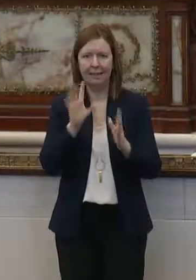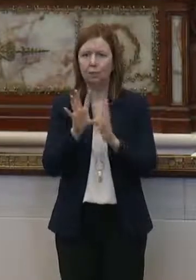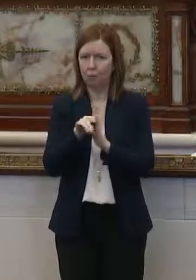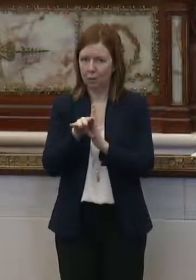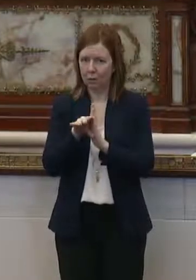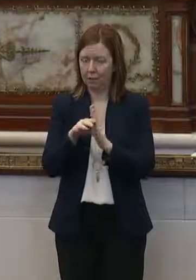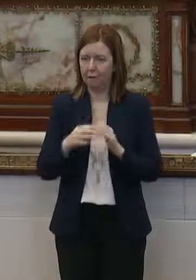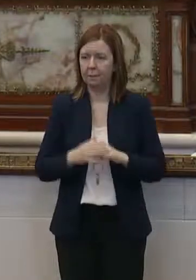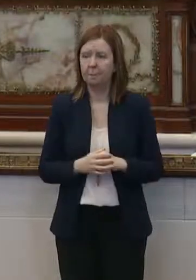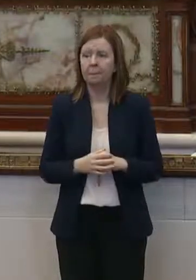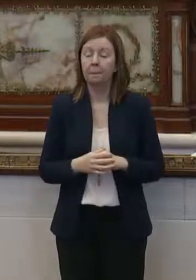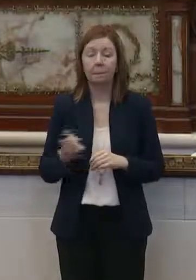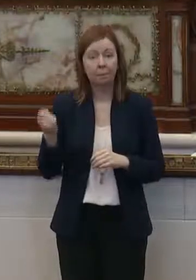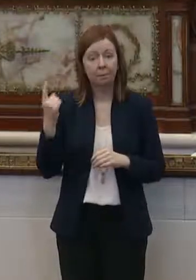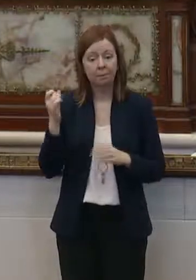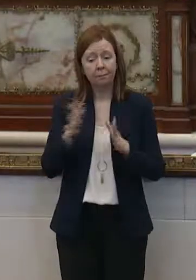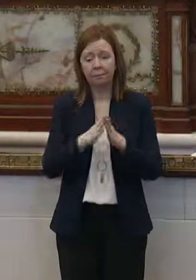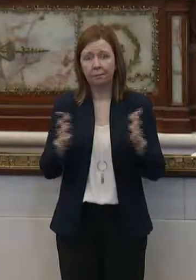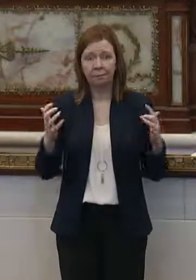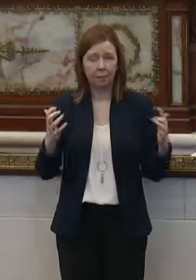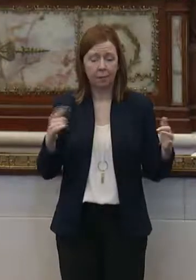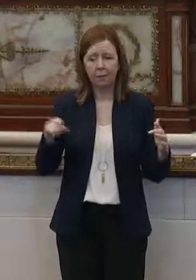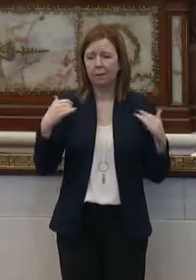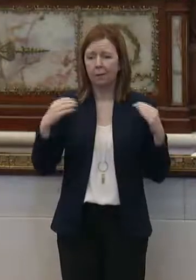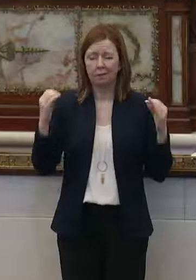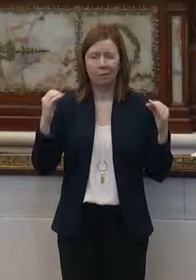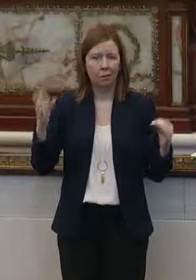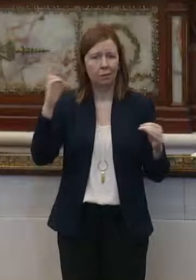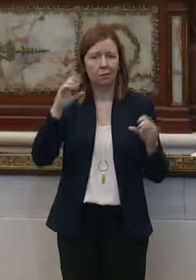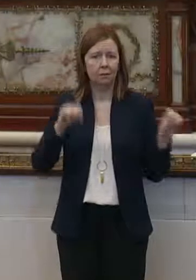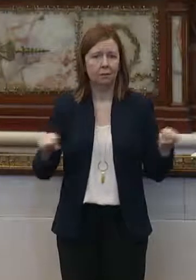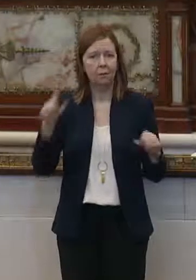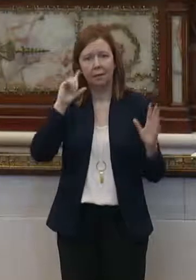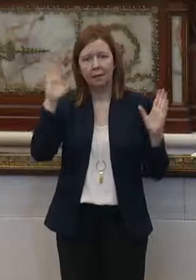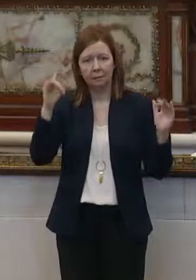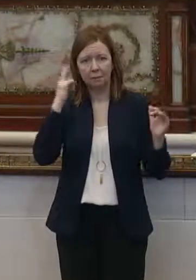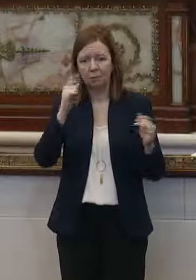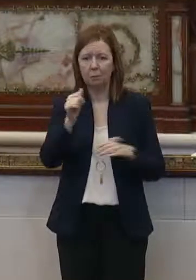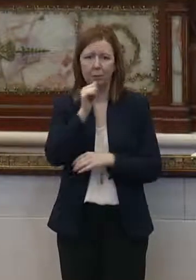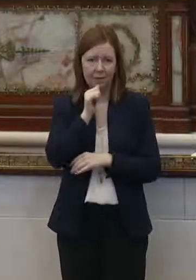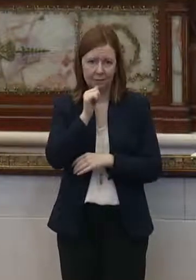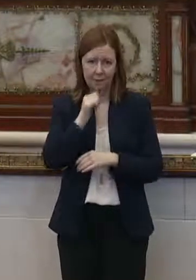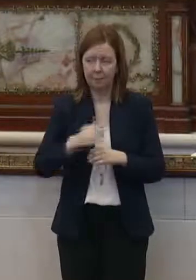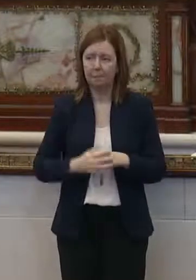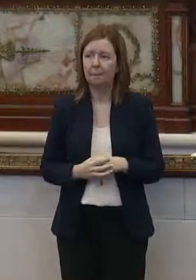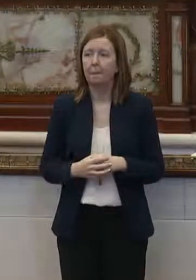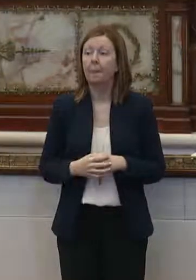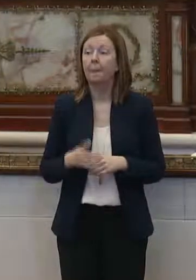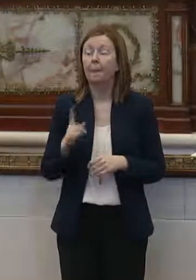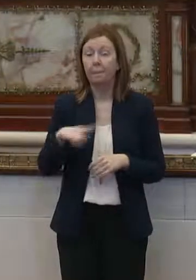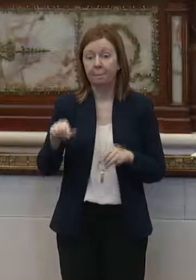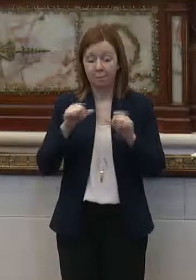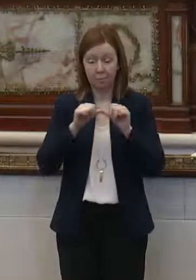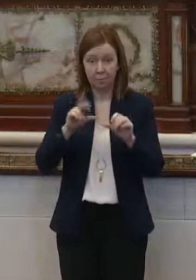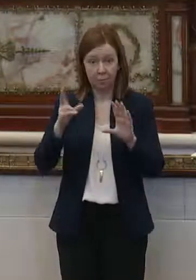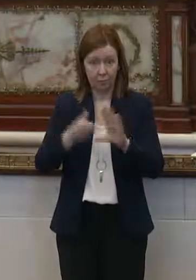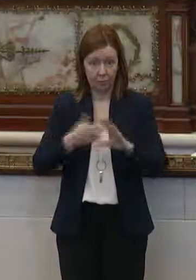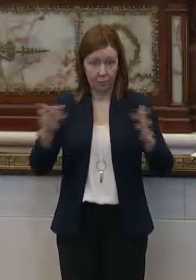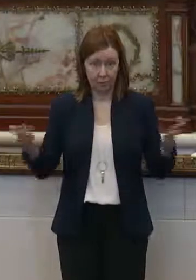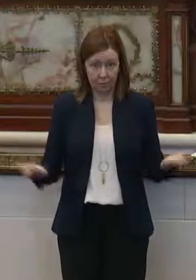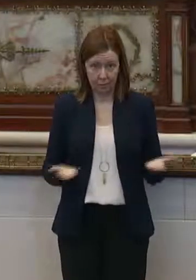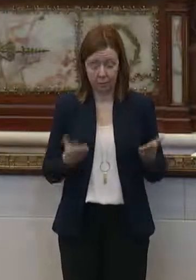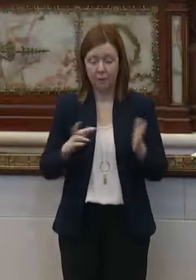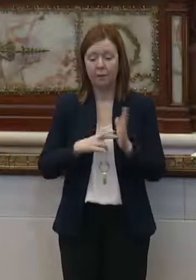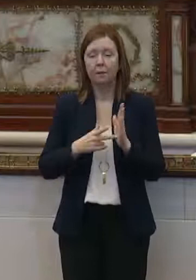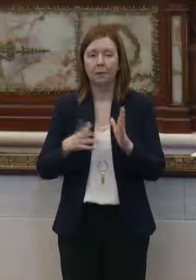Because the hearing is public, participants and viewers have no reasonable expectation of privacy. By continuing to be in the meeting,